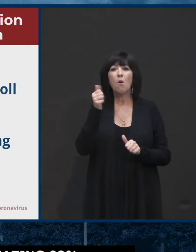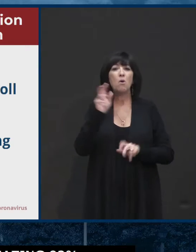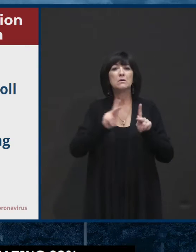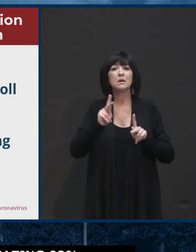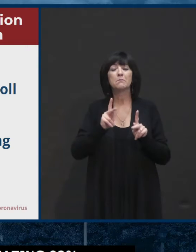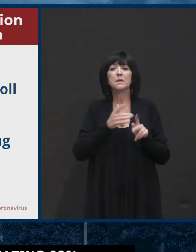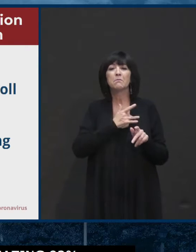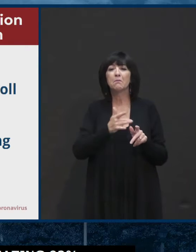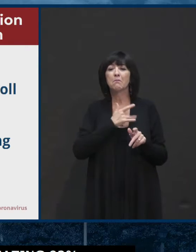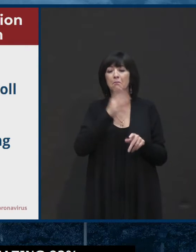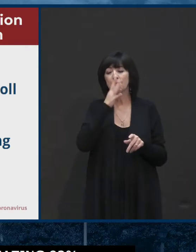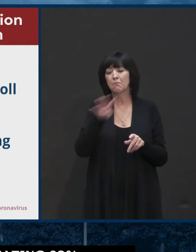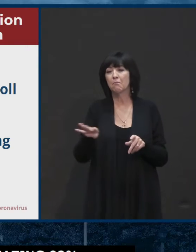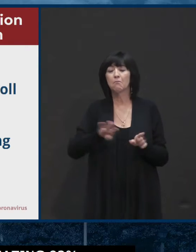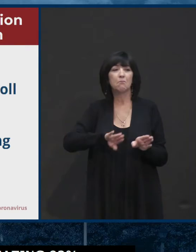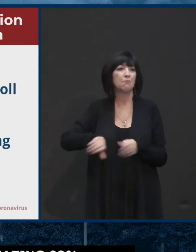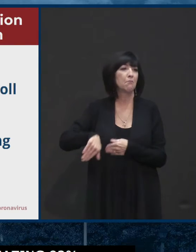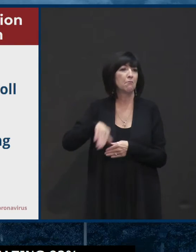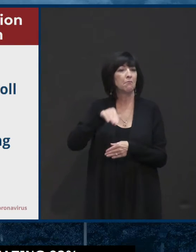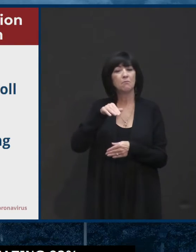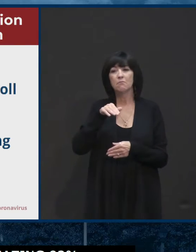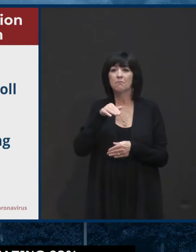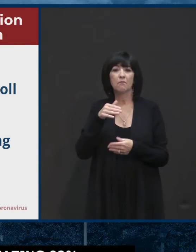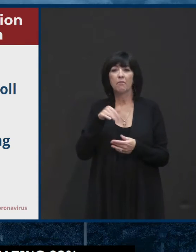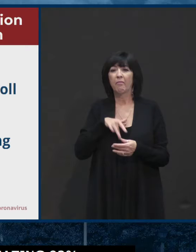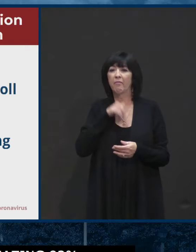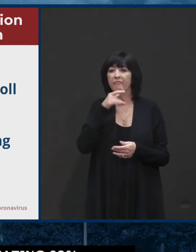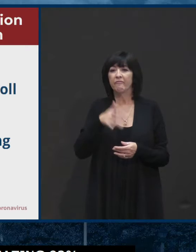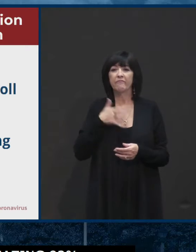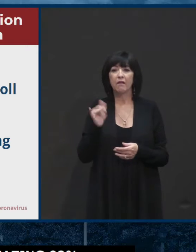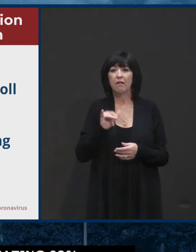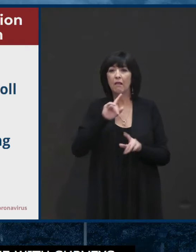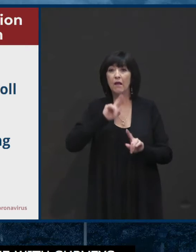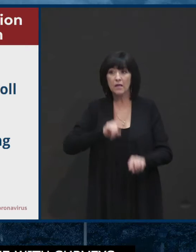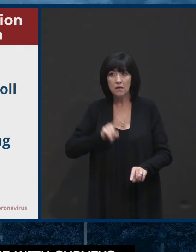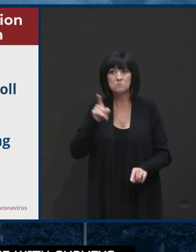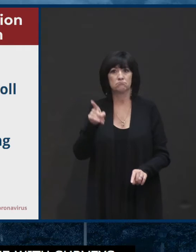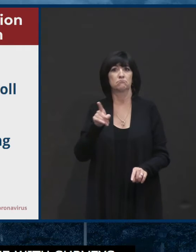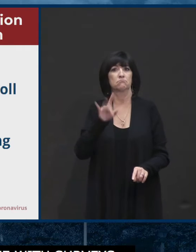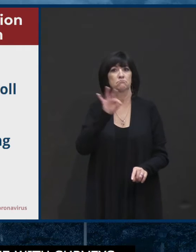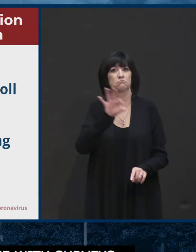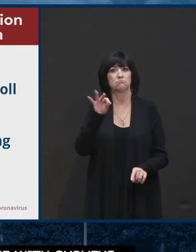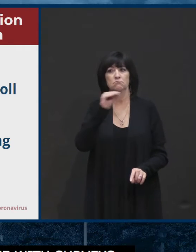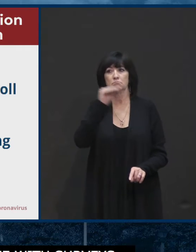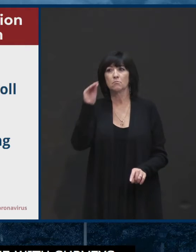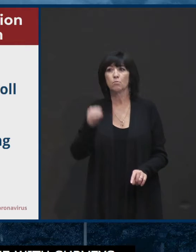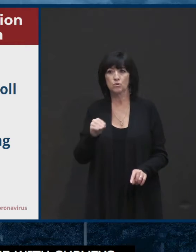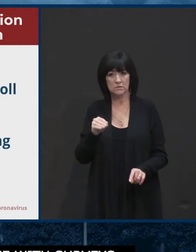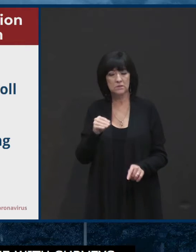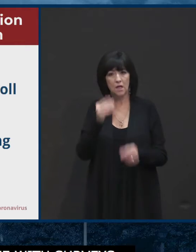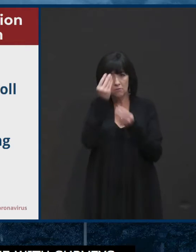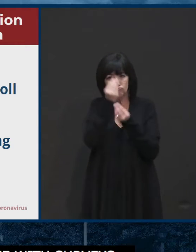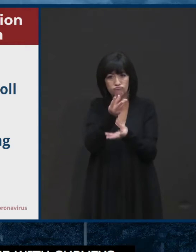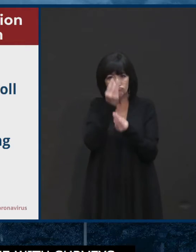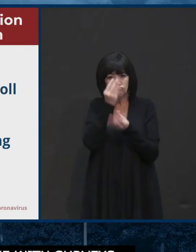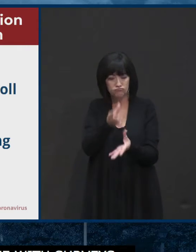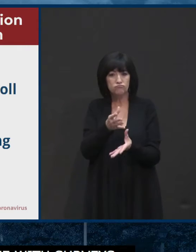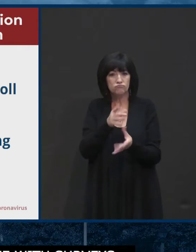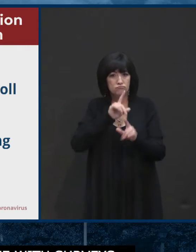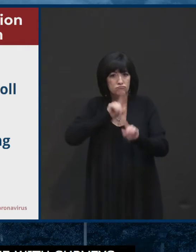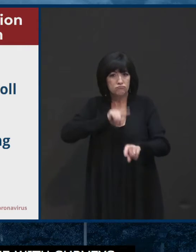workers responded to the survey and shared their observations, which are really, I think, a good